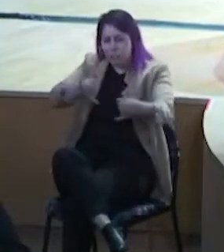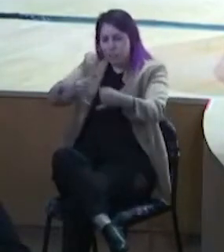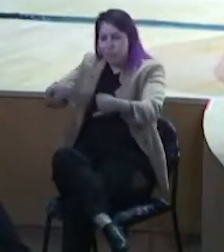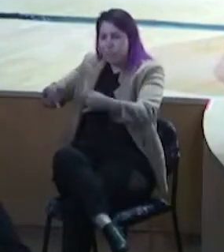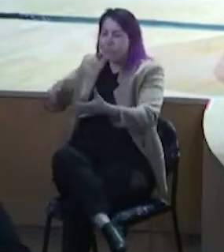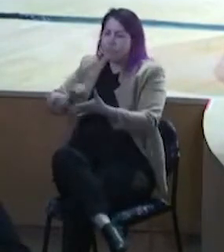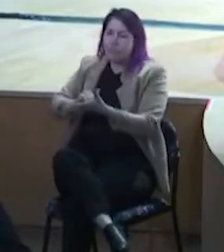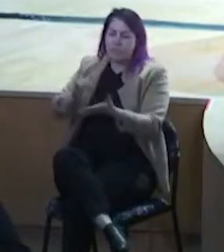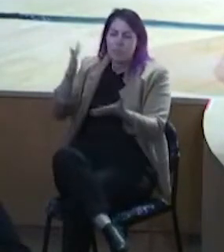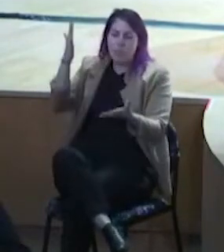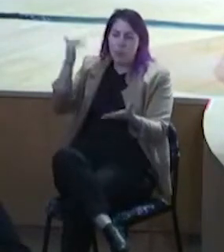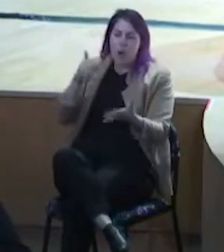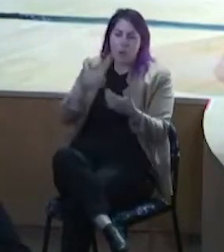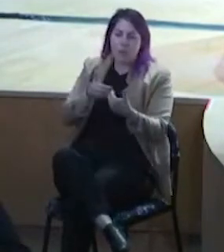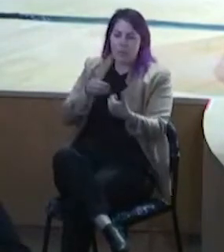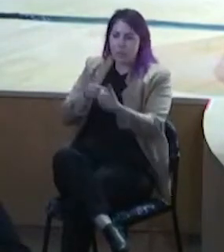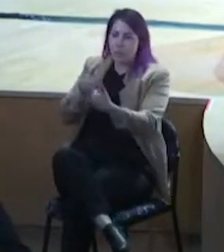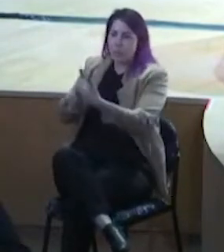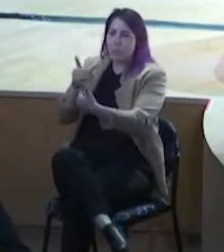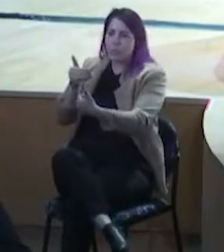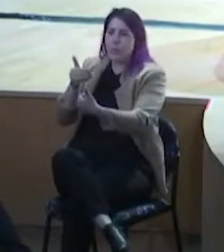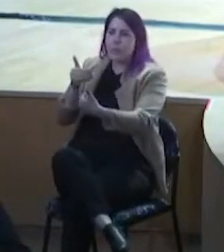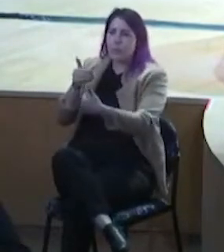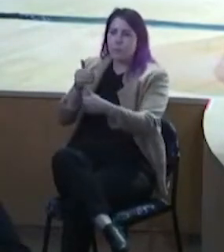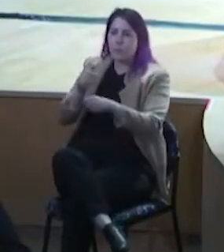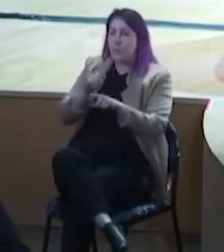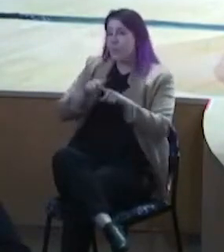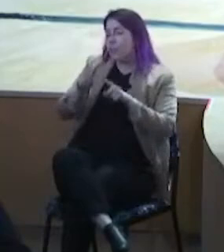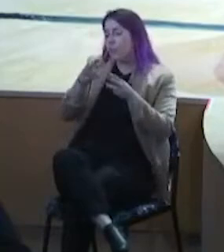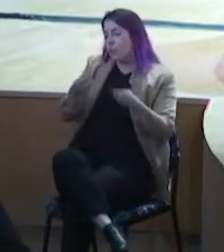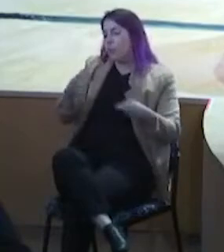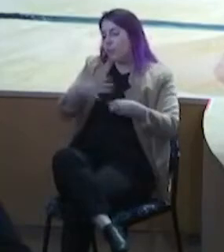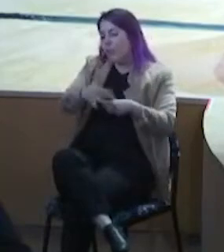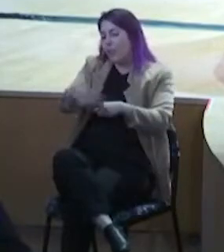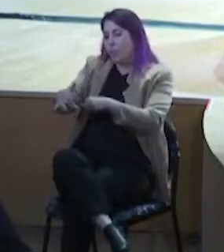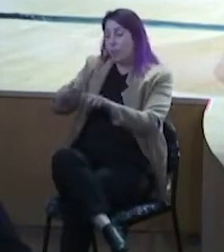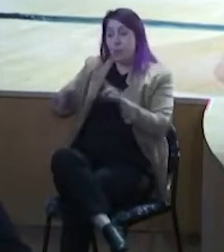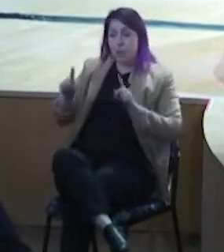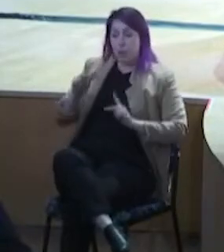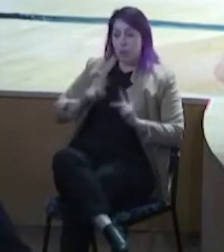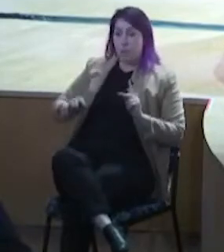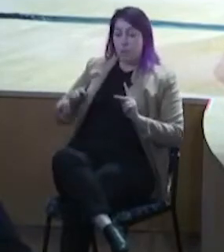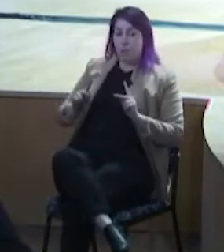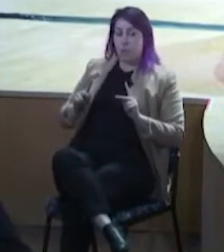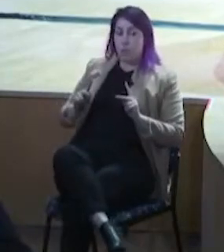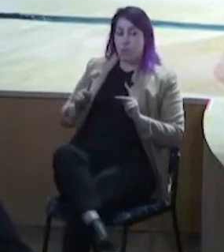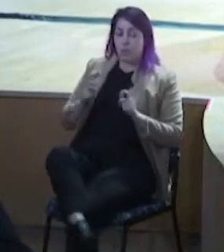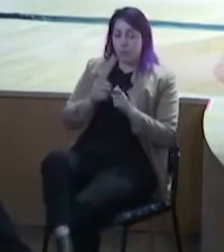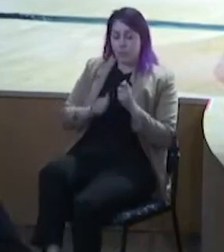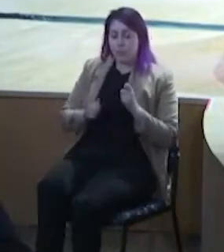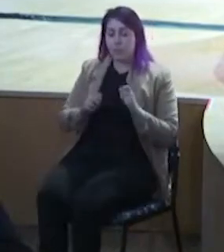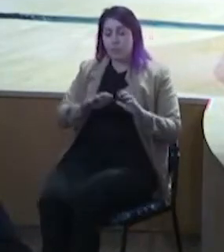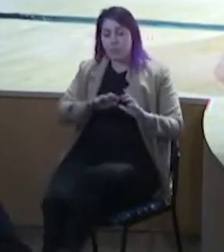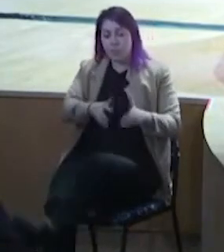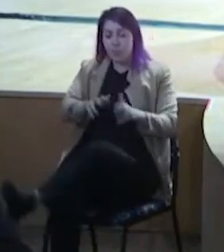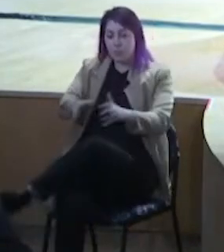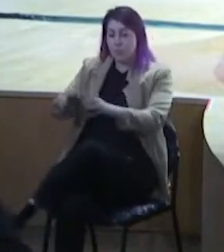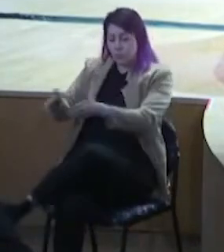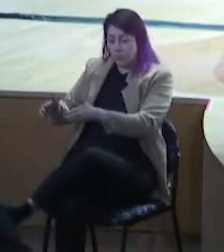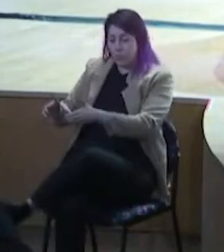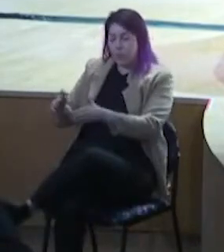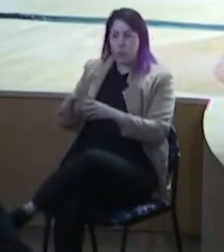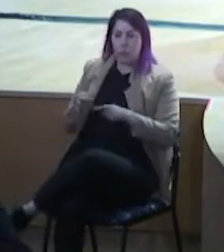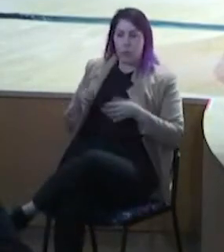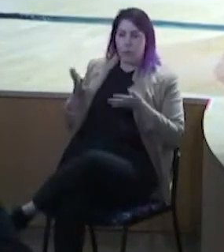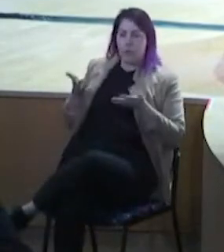natural resources that kind of separated us. And the people and the population that resided in each ahupua'a were